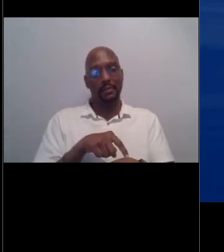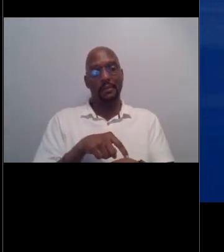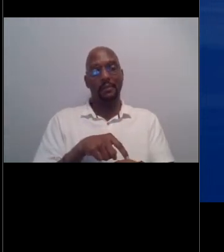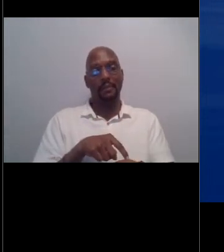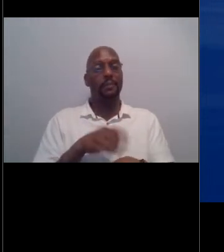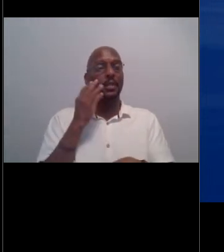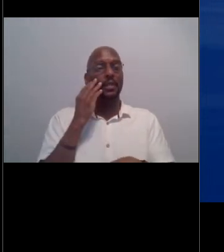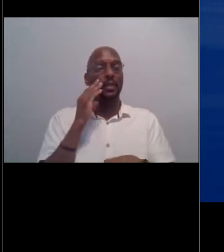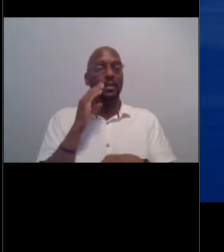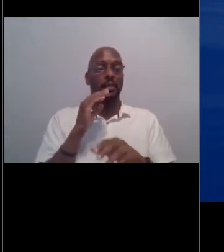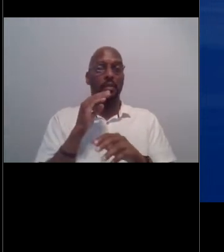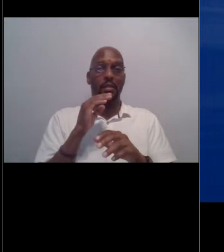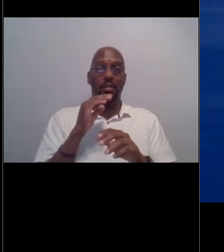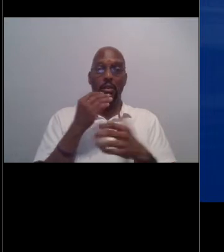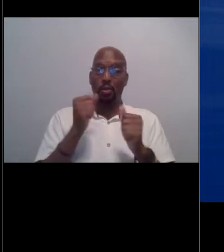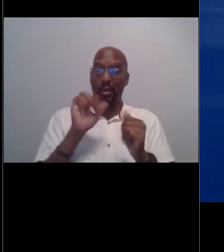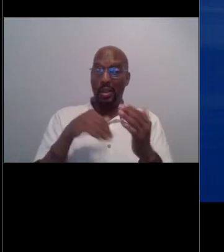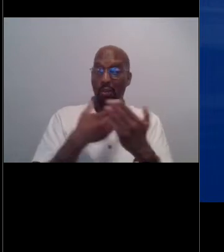work,